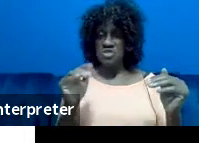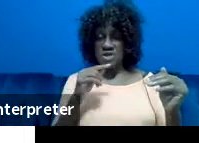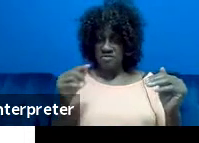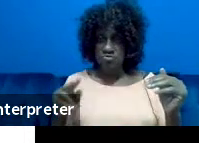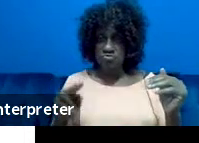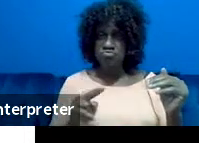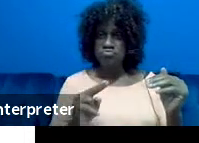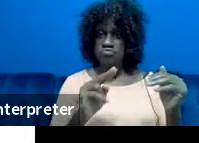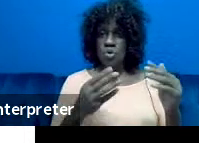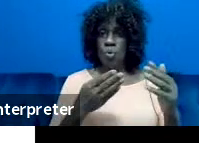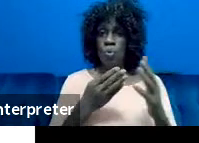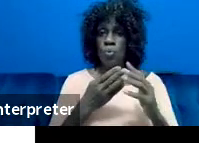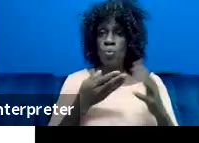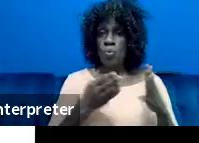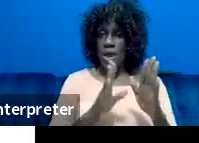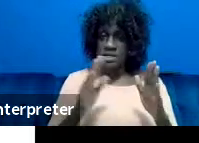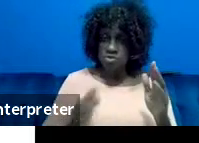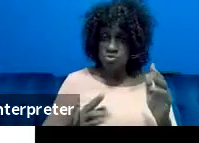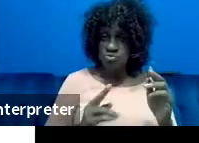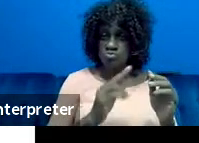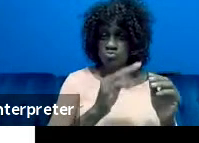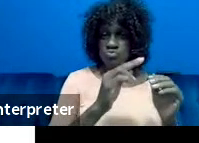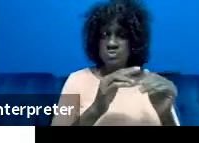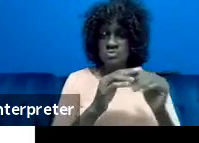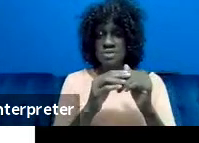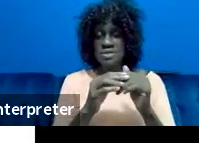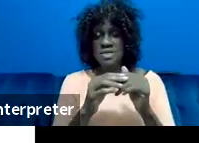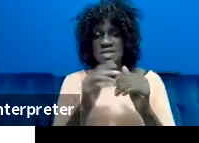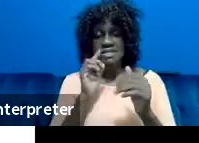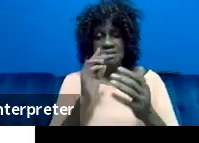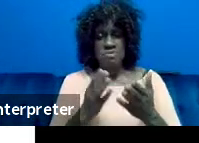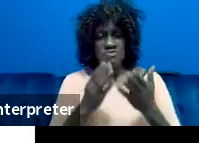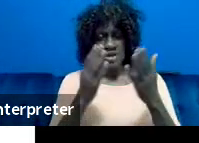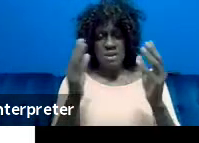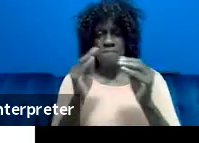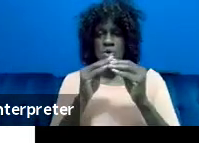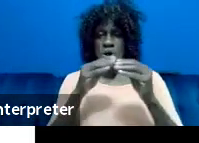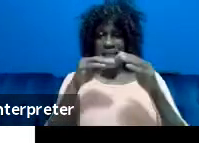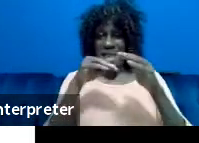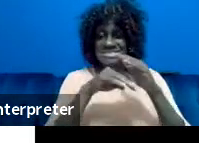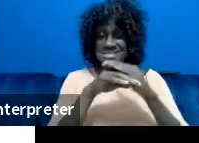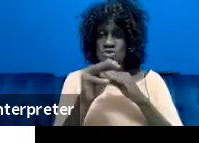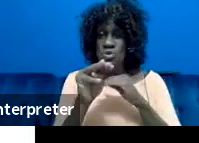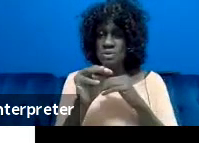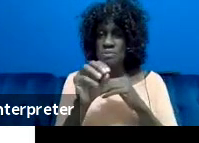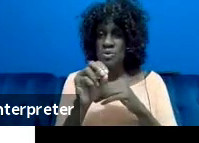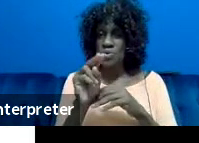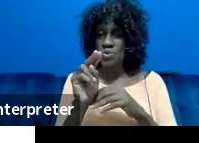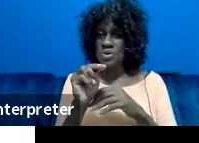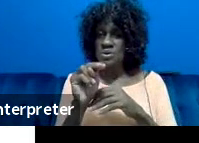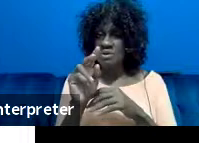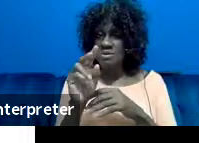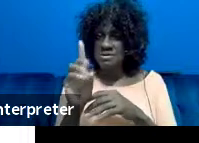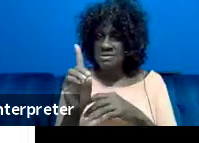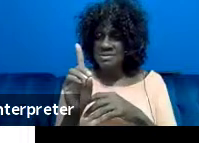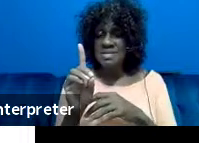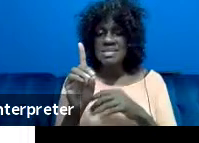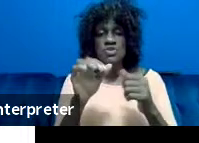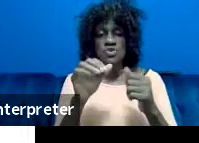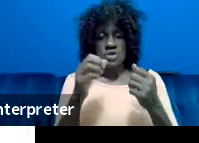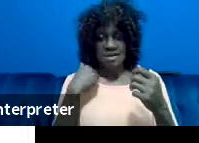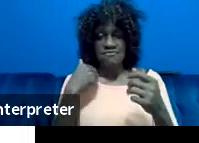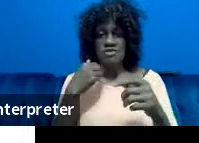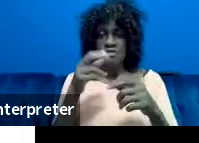right? I think providing greater access to mounds can be achieved by providing a